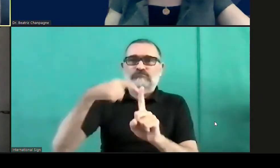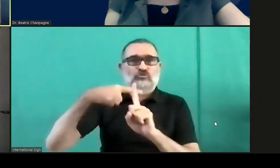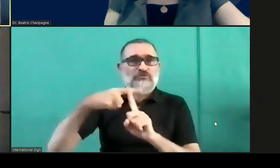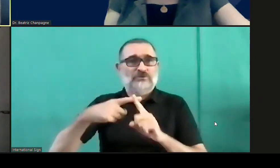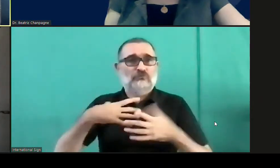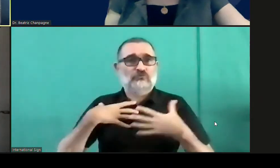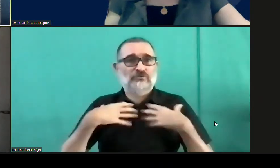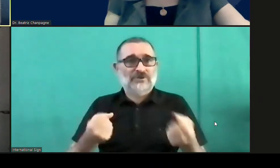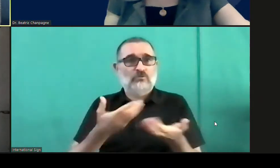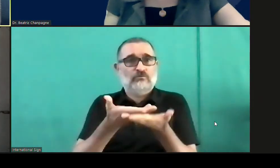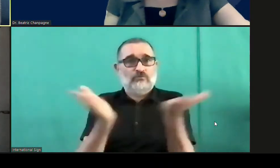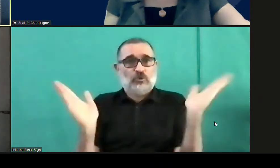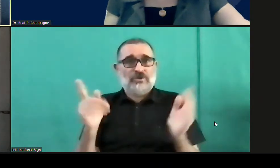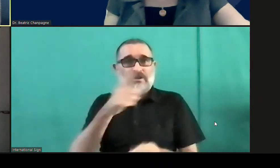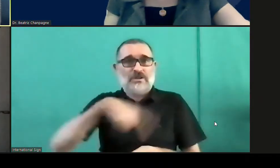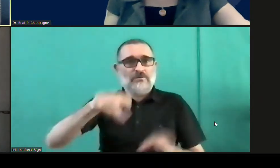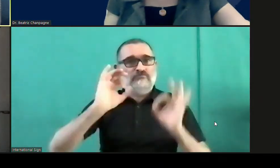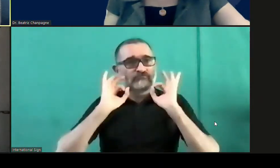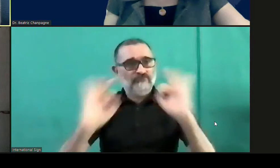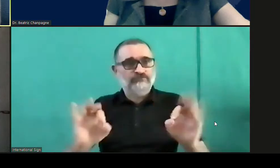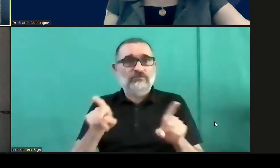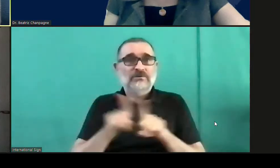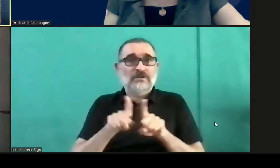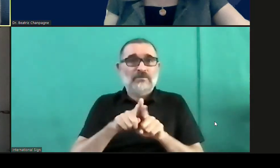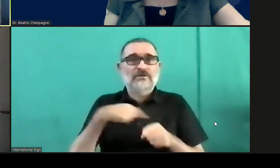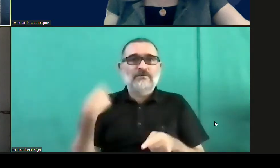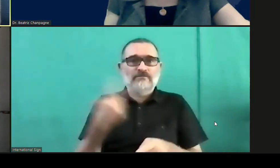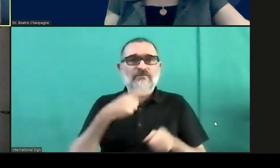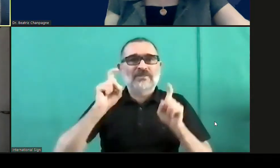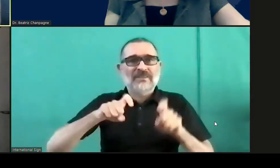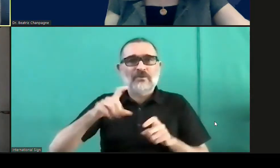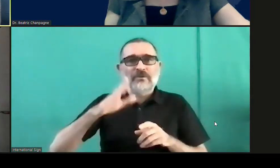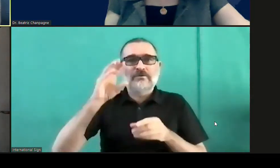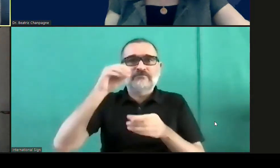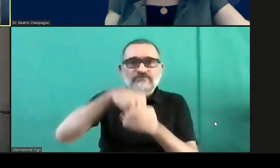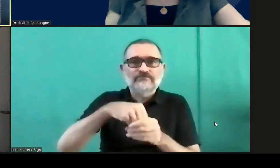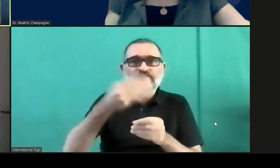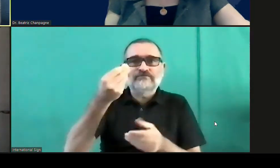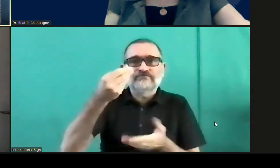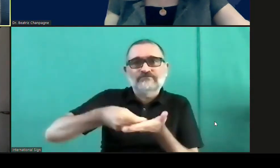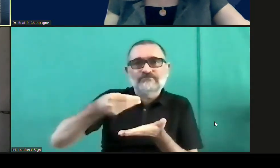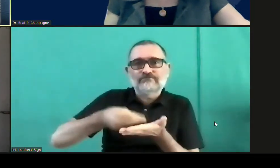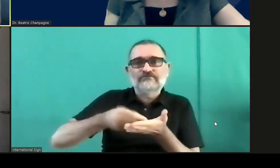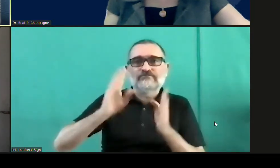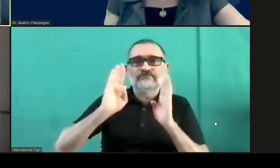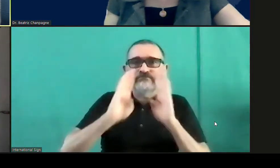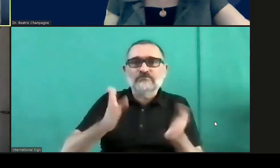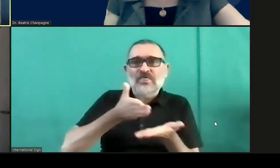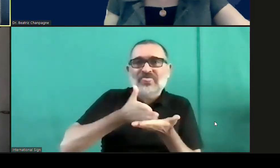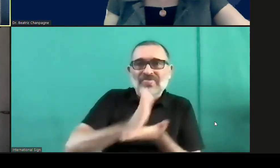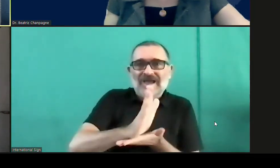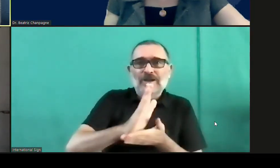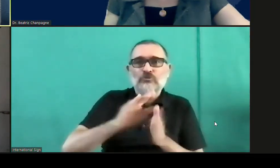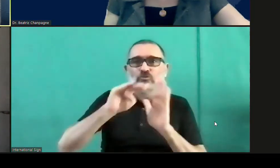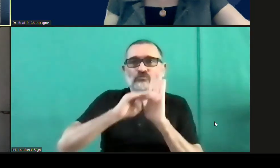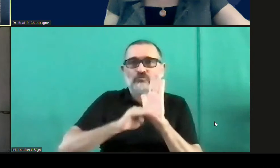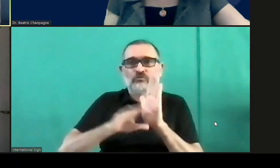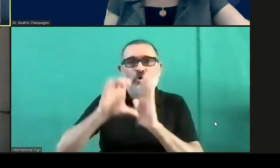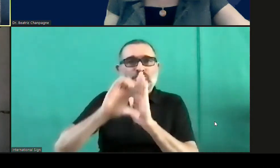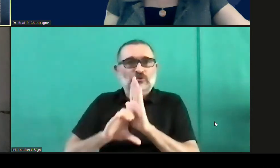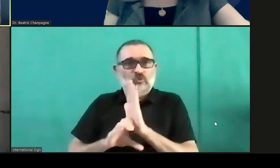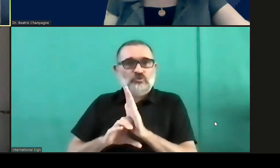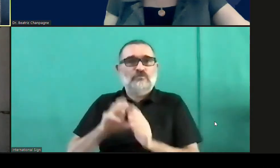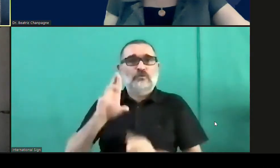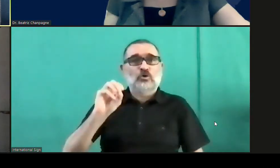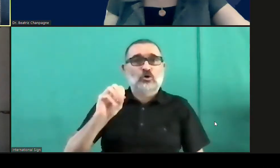case, we can apply that narrative to taxation as well. This is one of the spaces in which we have